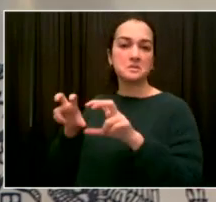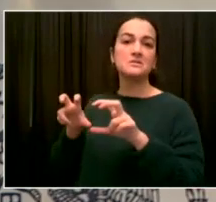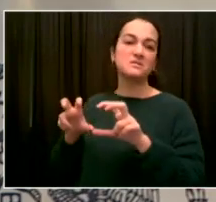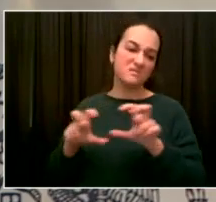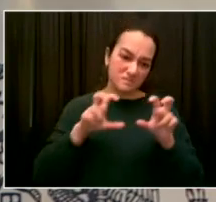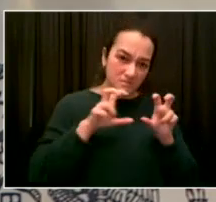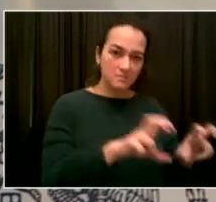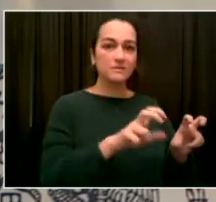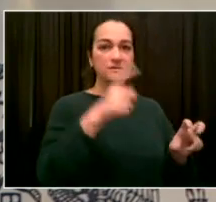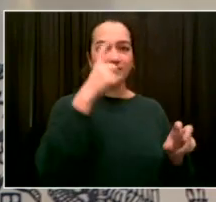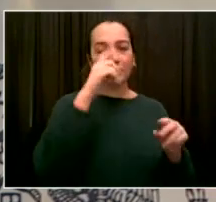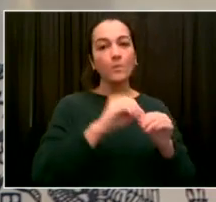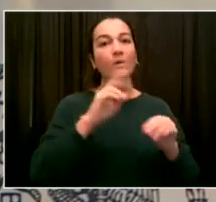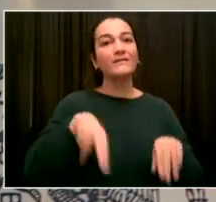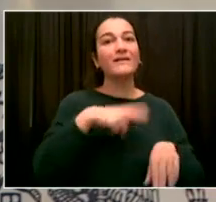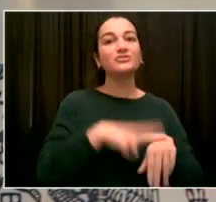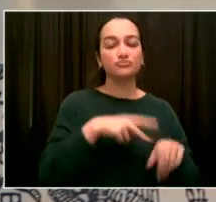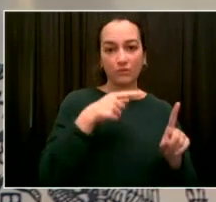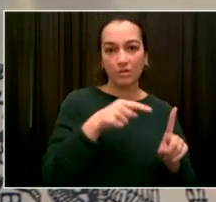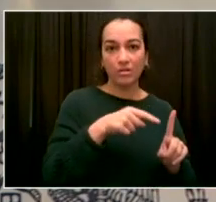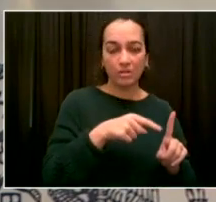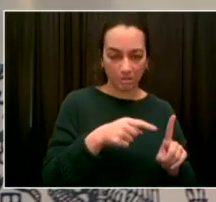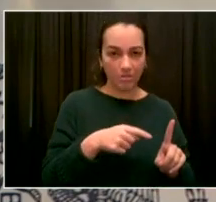of 350.org, Bill McKibben.